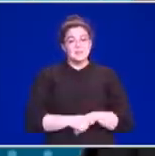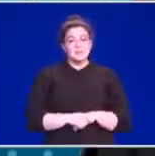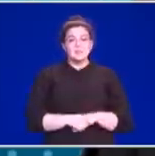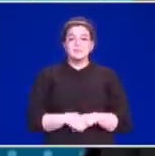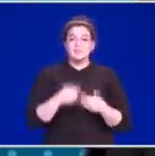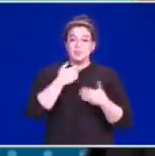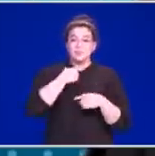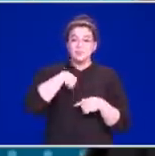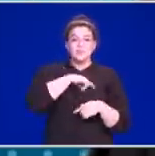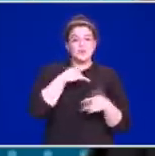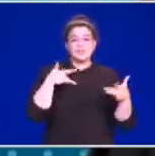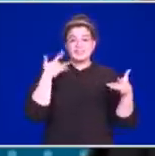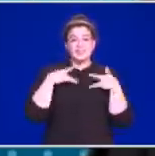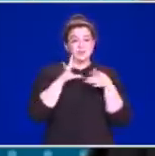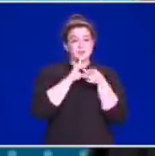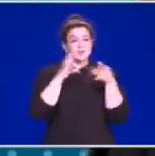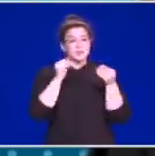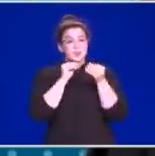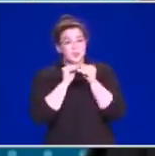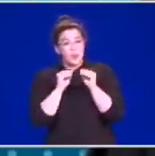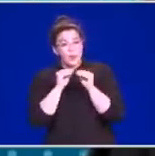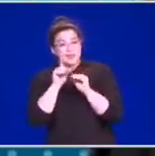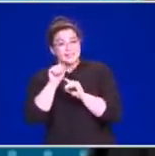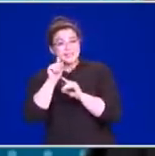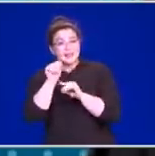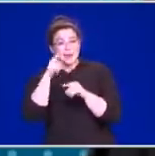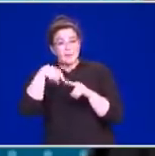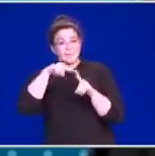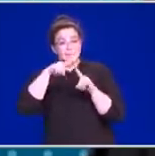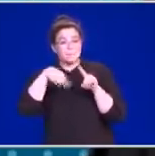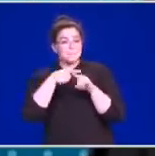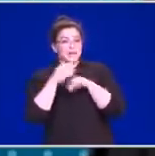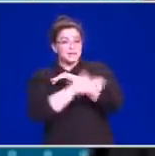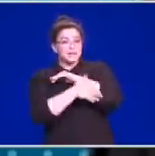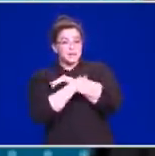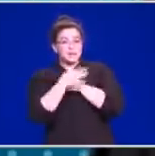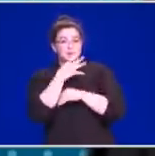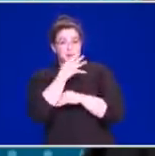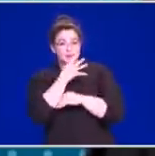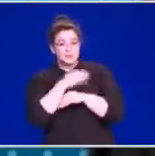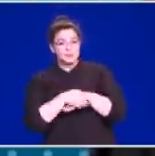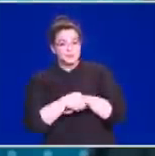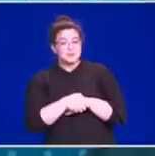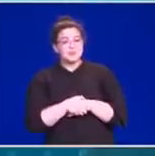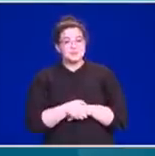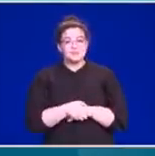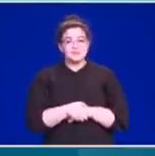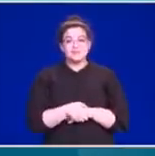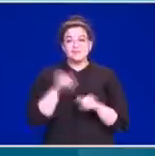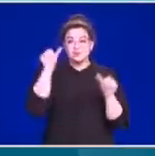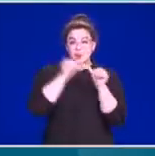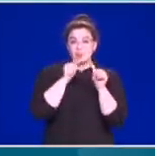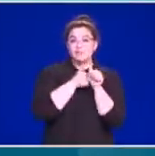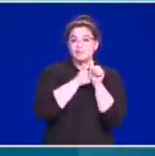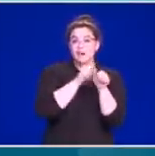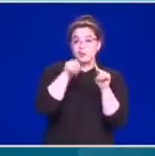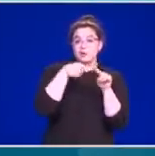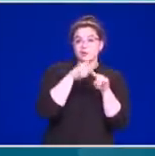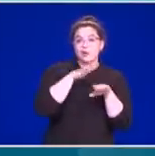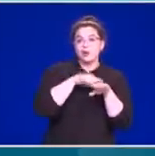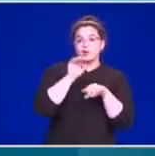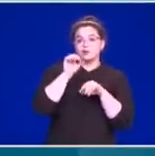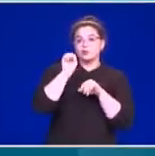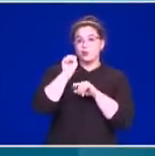We look forward to releasing even more rich data about our nation in the coming year. Remember to follow us on social